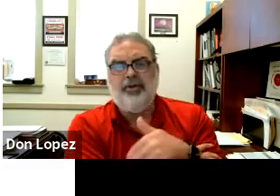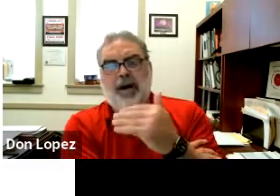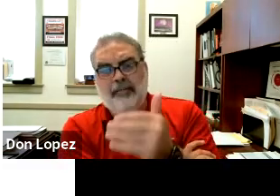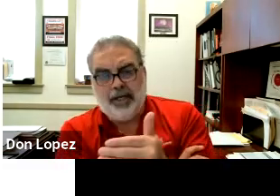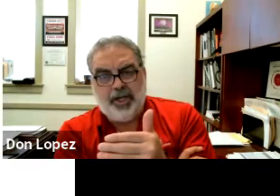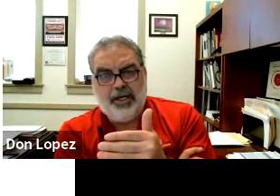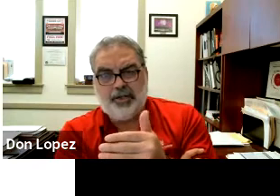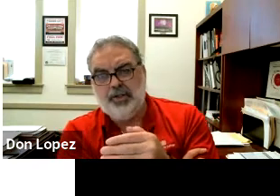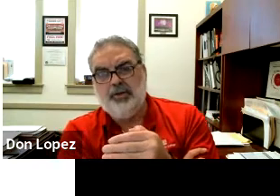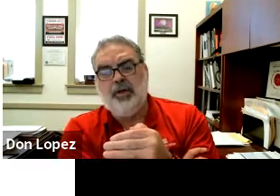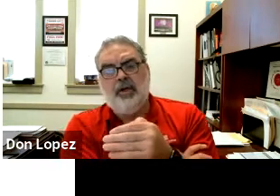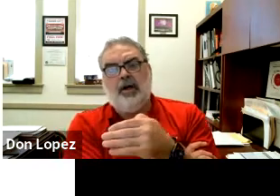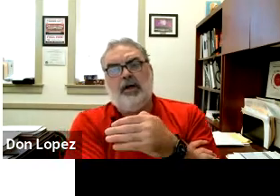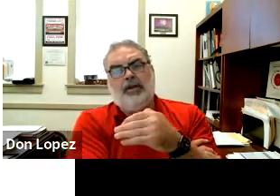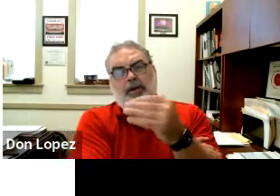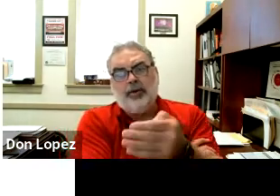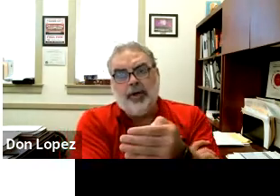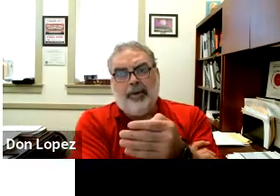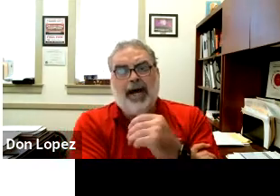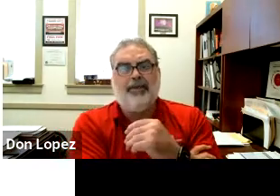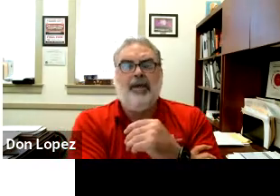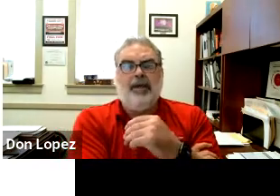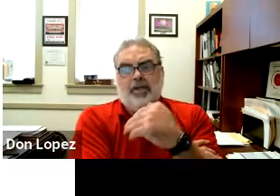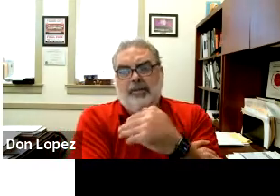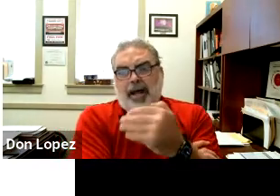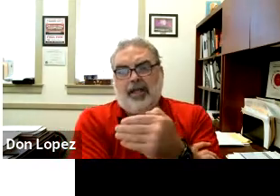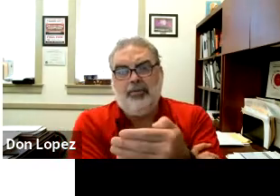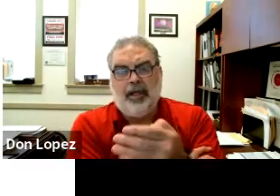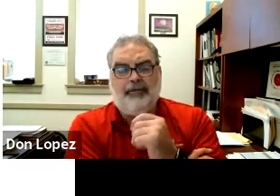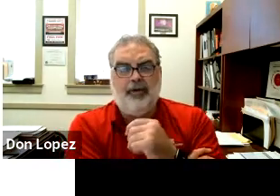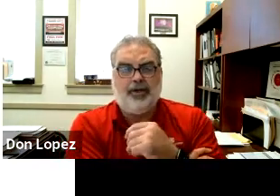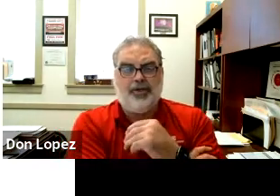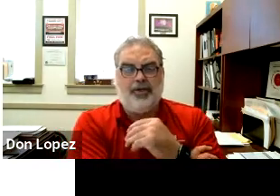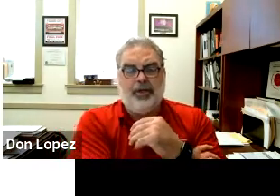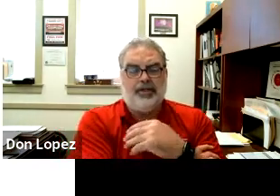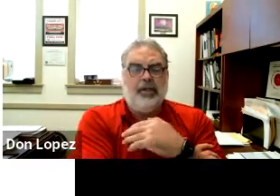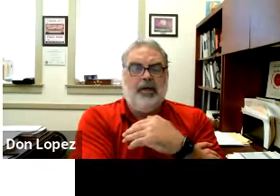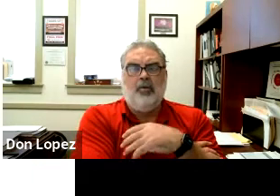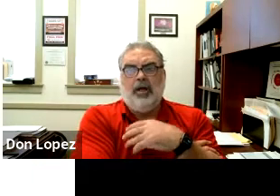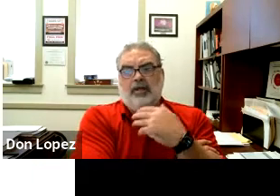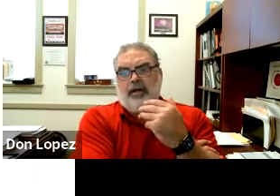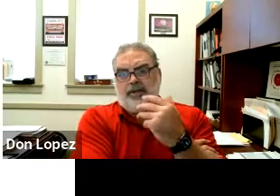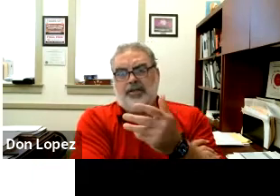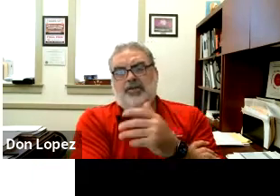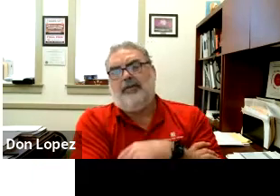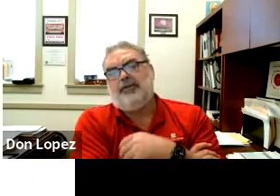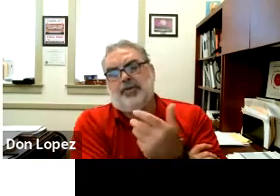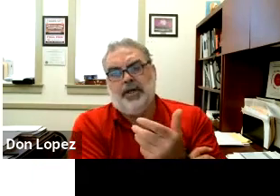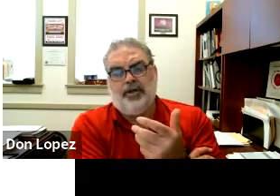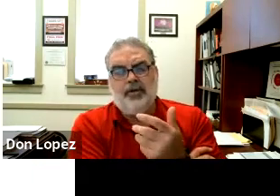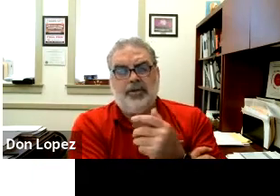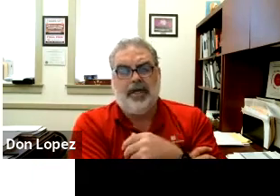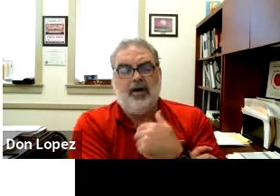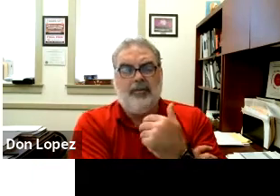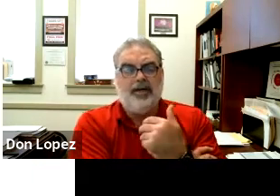want to do, might make changes to their career path. And so they might accumulate a few extra units. What the Chancellor's Office was